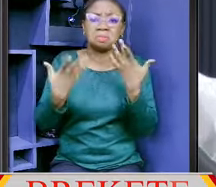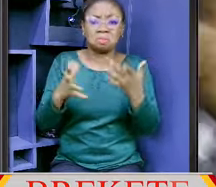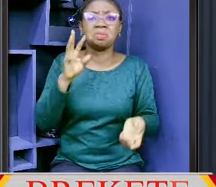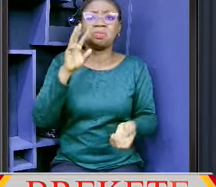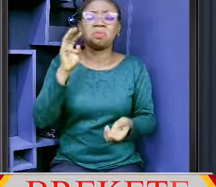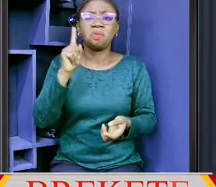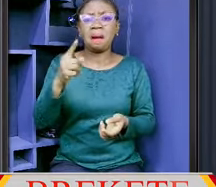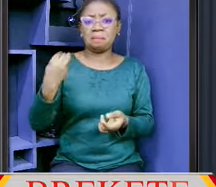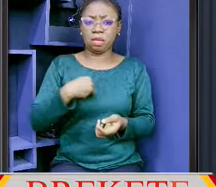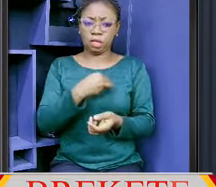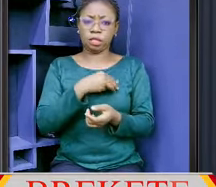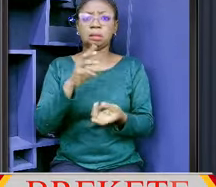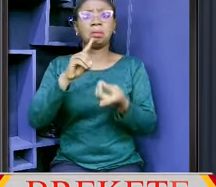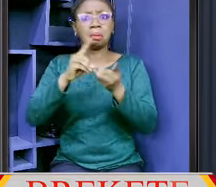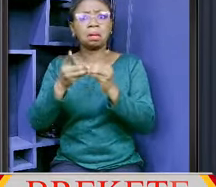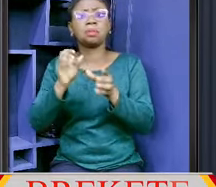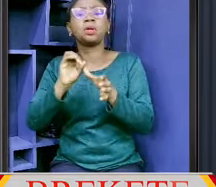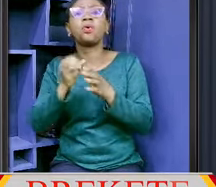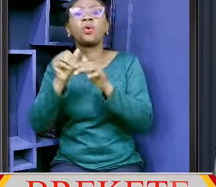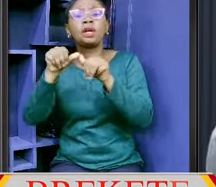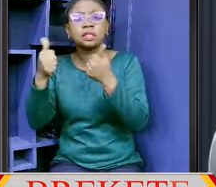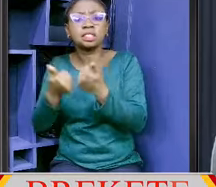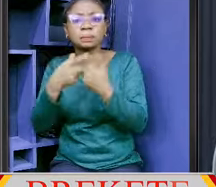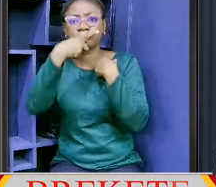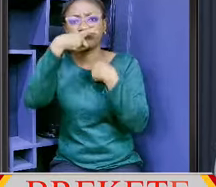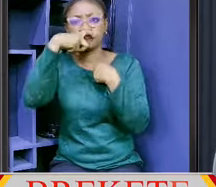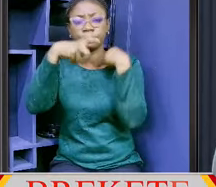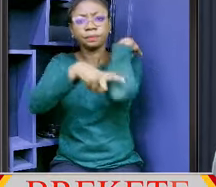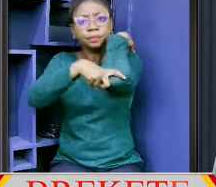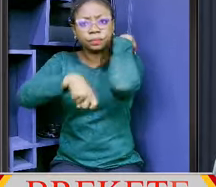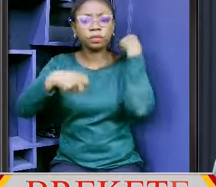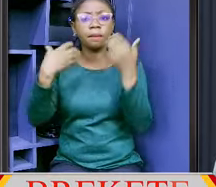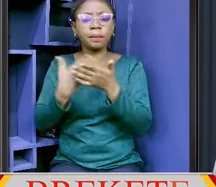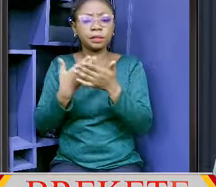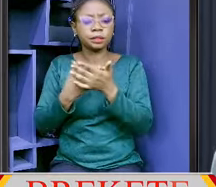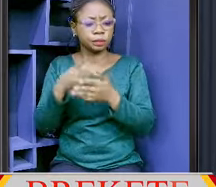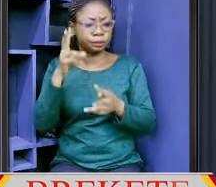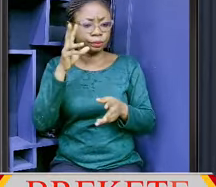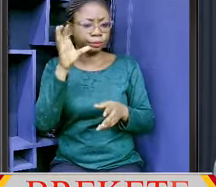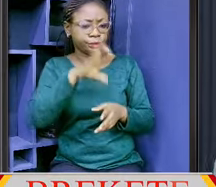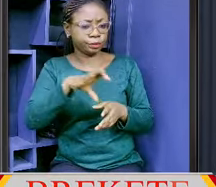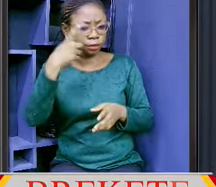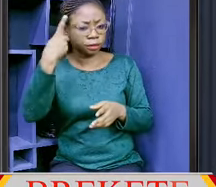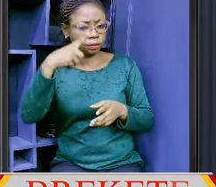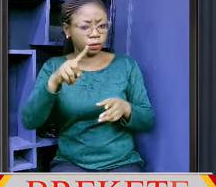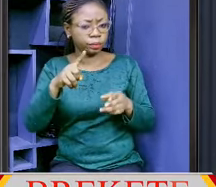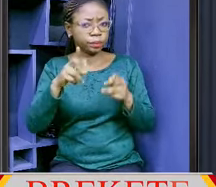don't thief money. They go look for innocent person account.